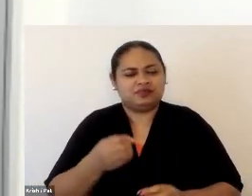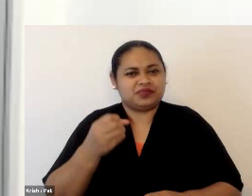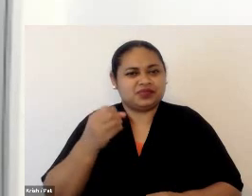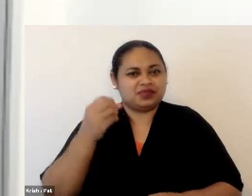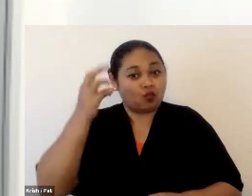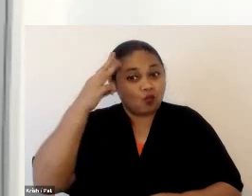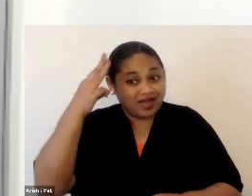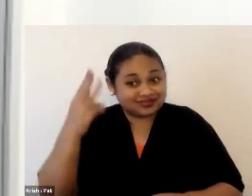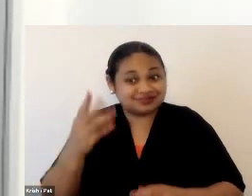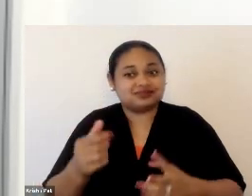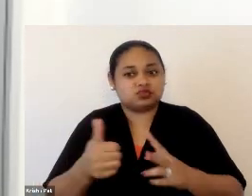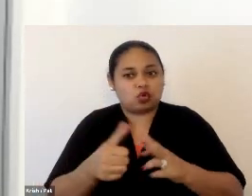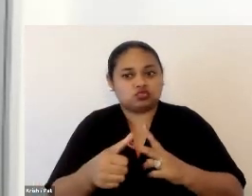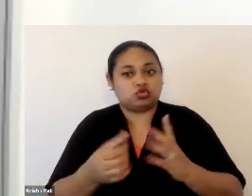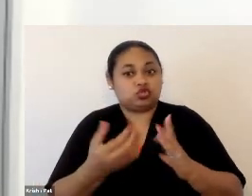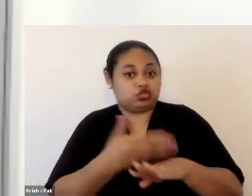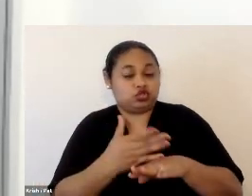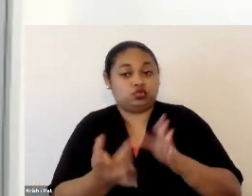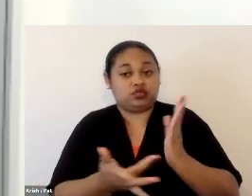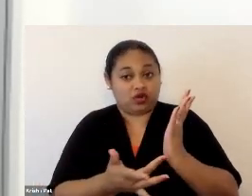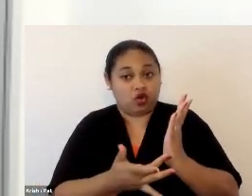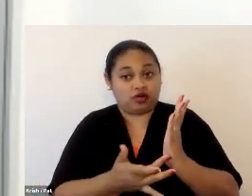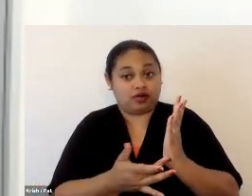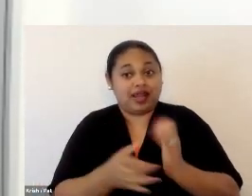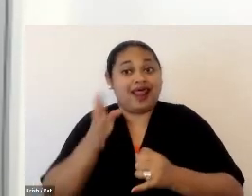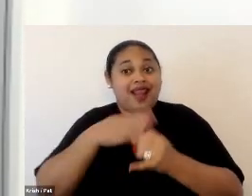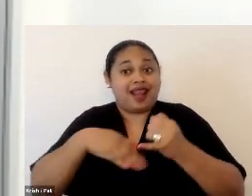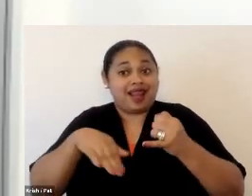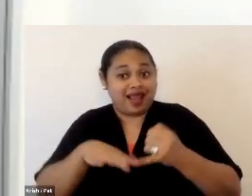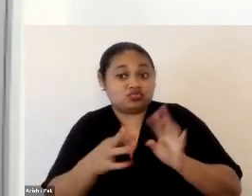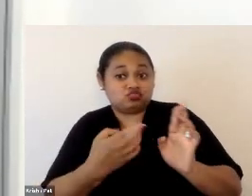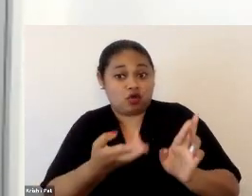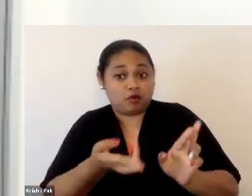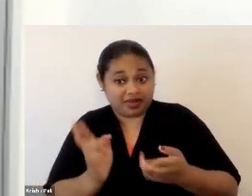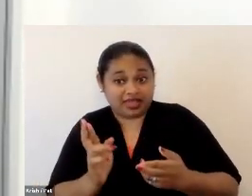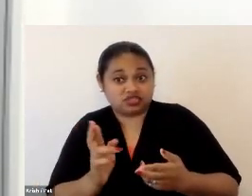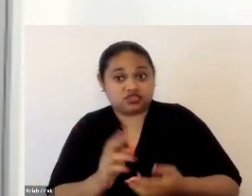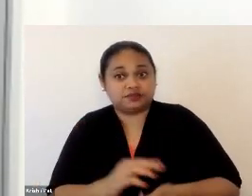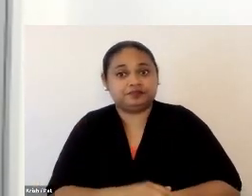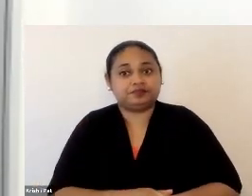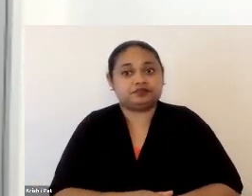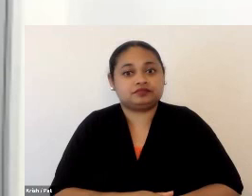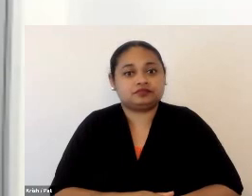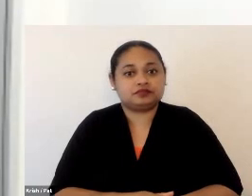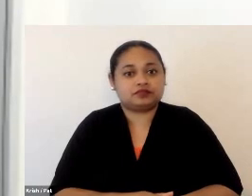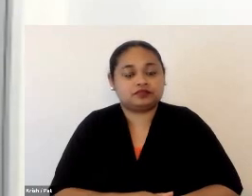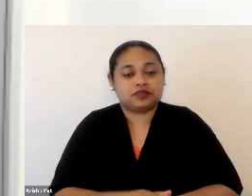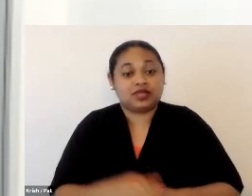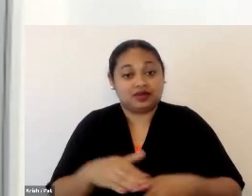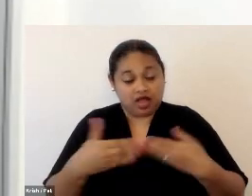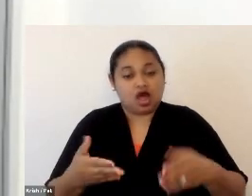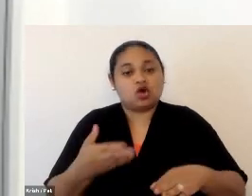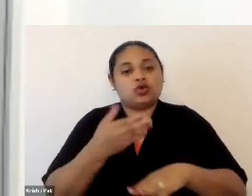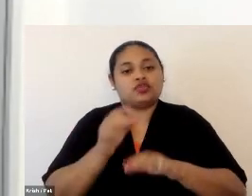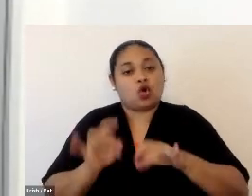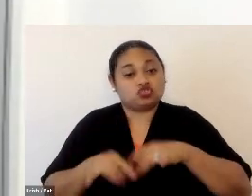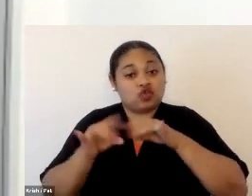technologies. The final recommendations and findings of our project are now with the Australian